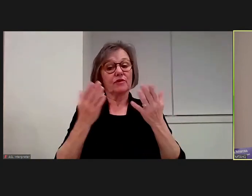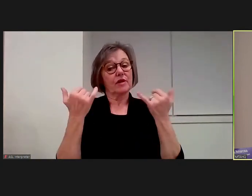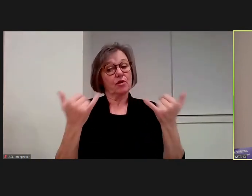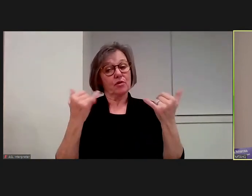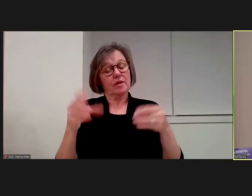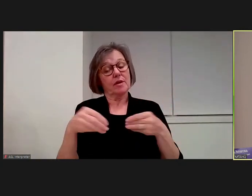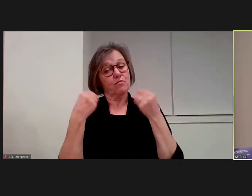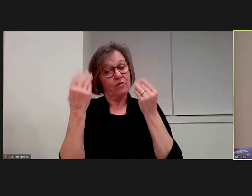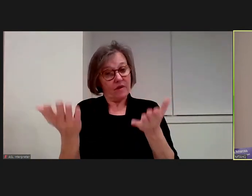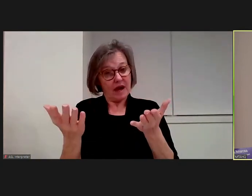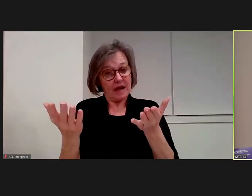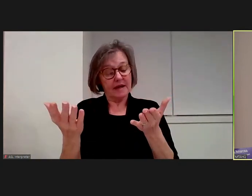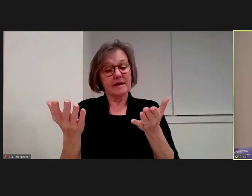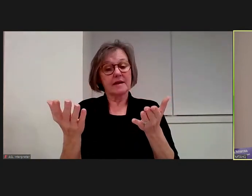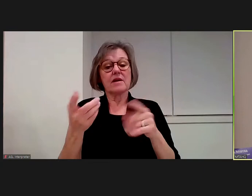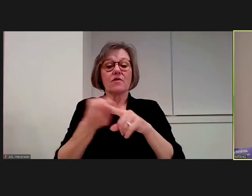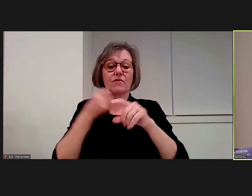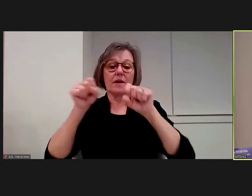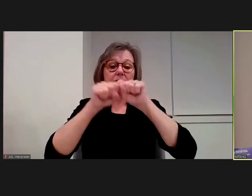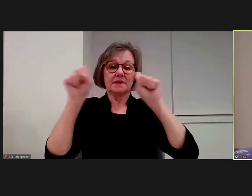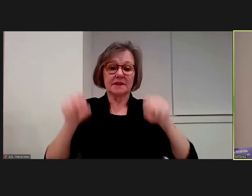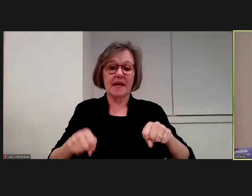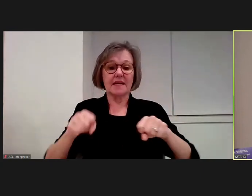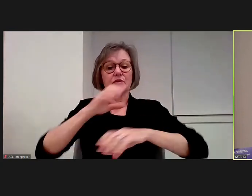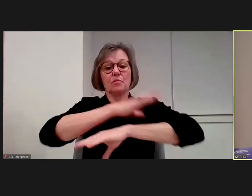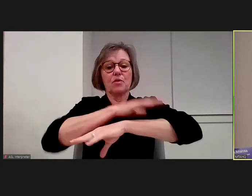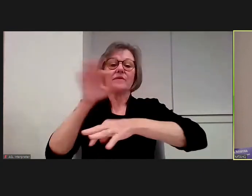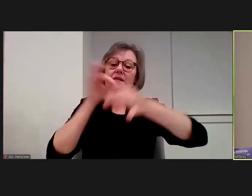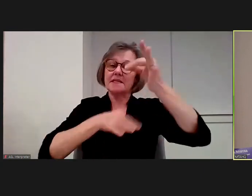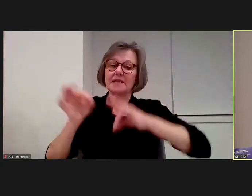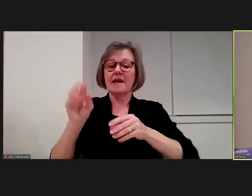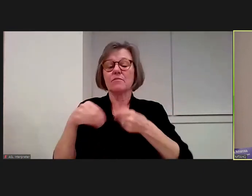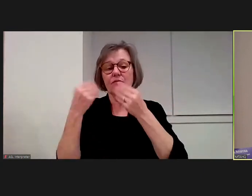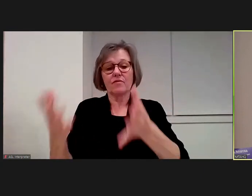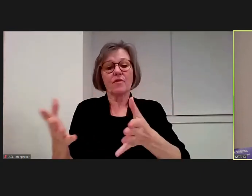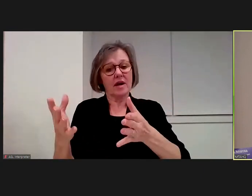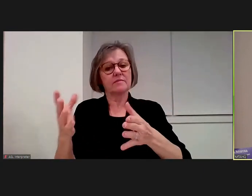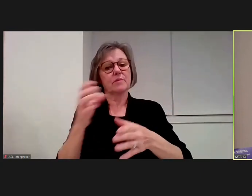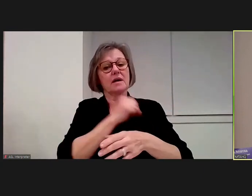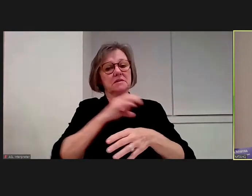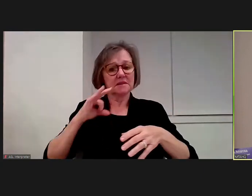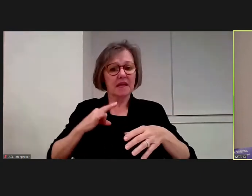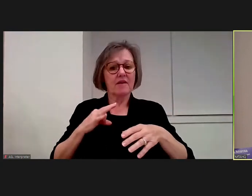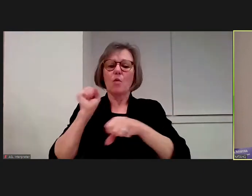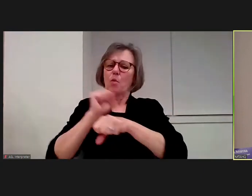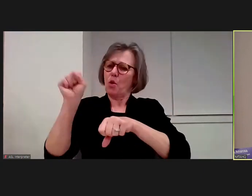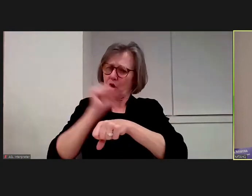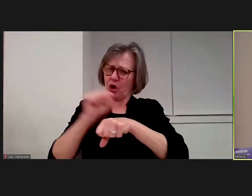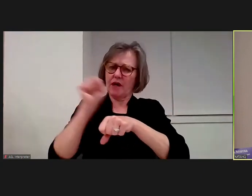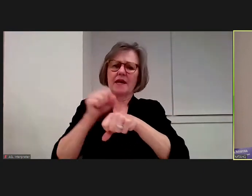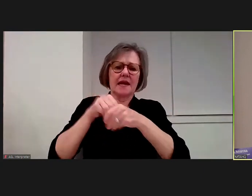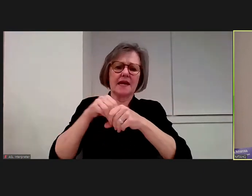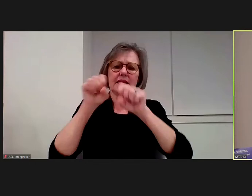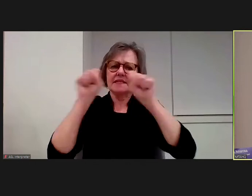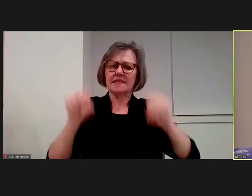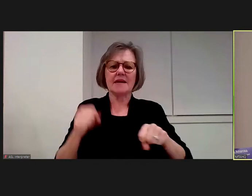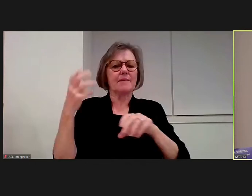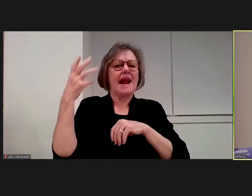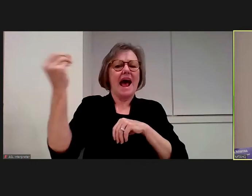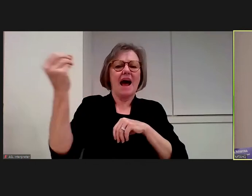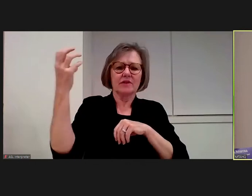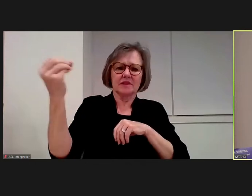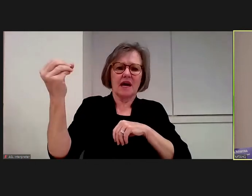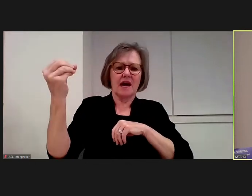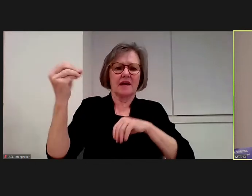currently provided from station booths would instead be provided by station agents working in the station but outside of